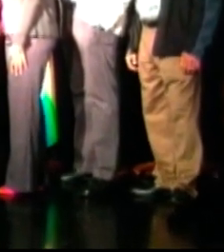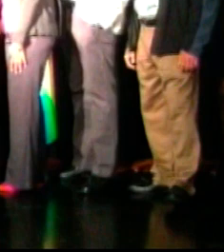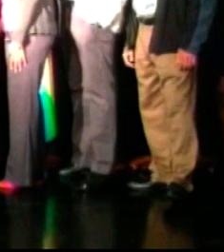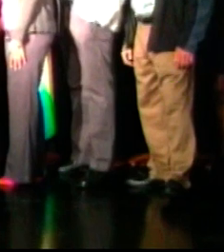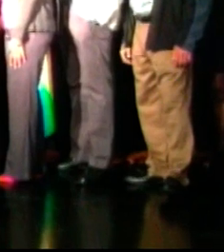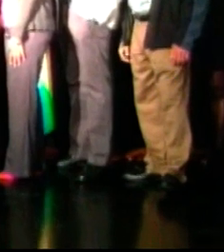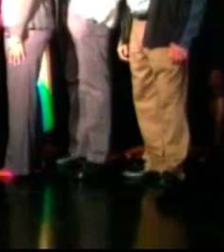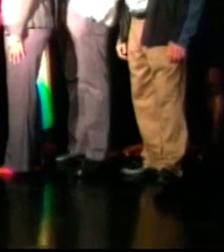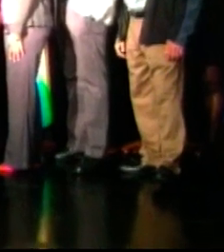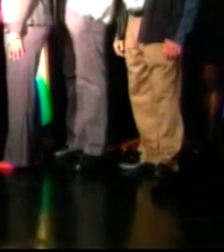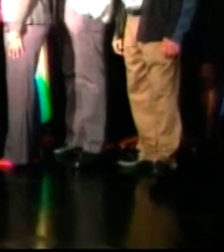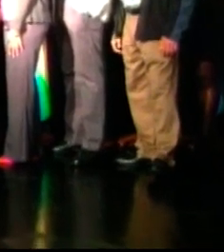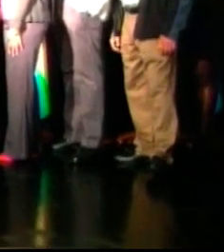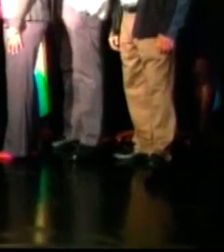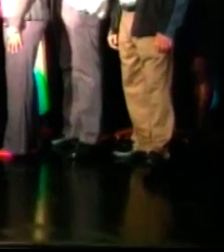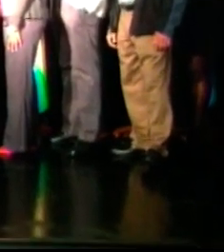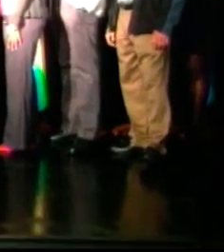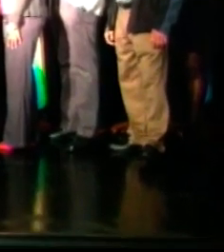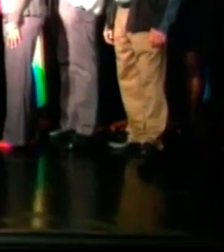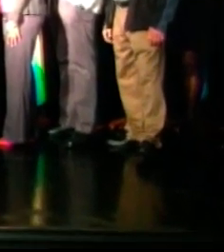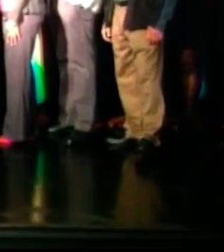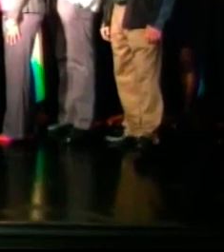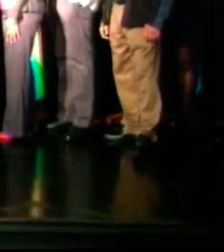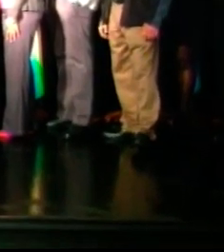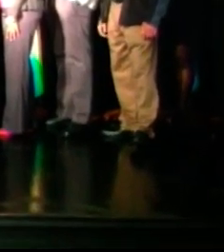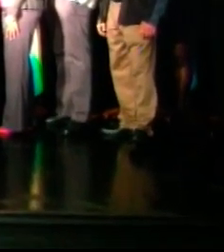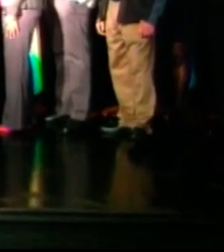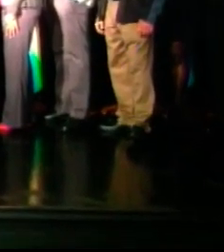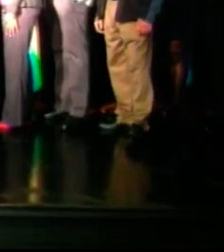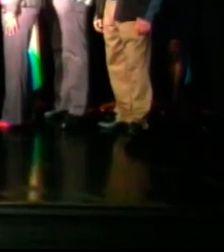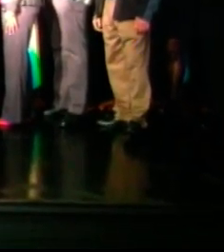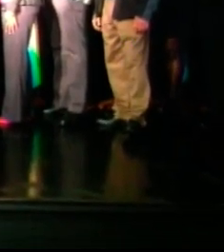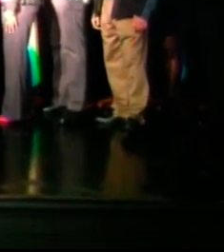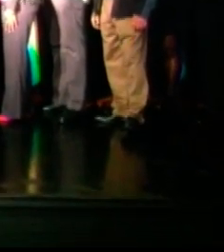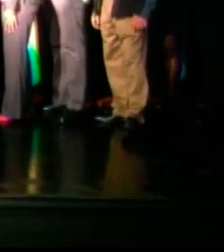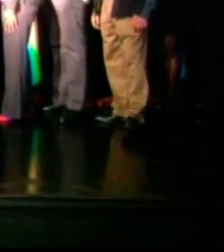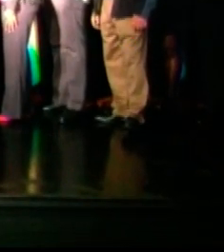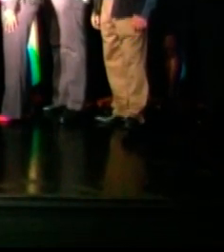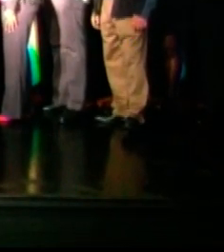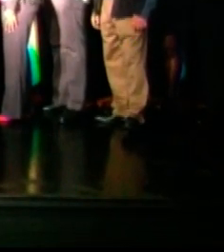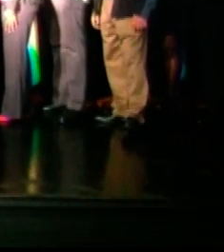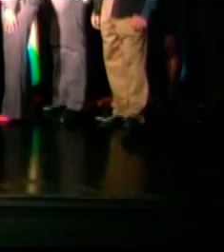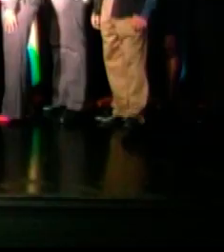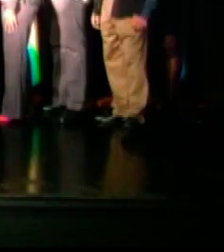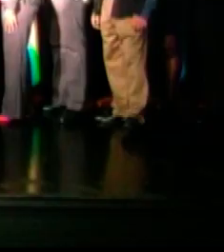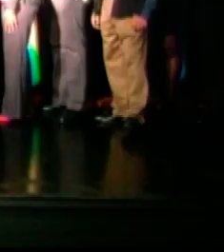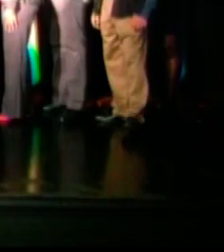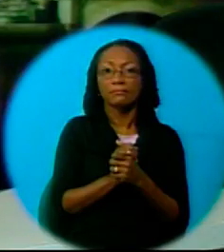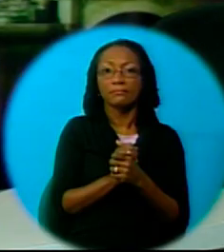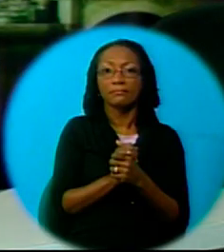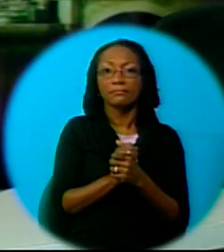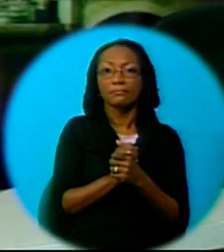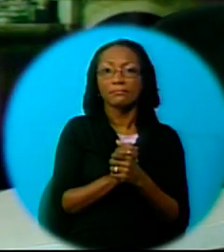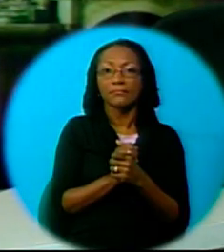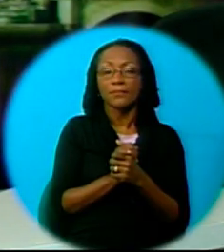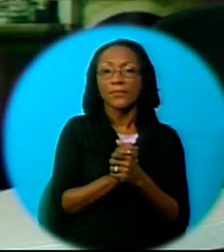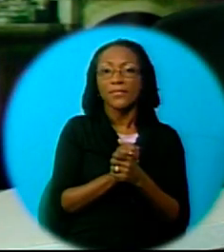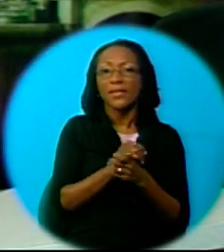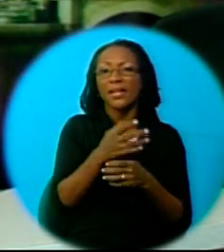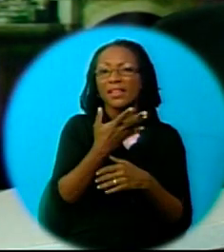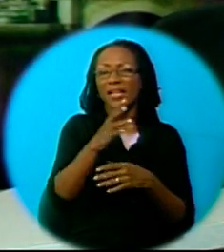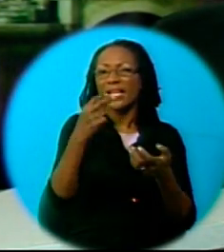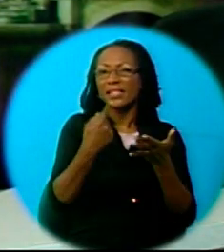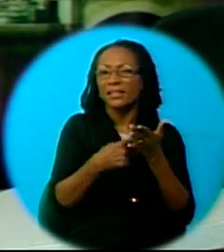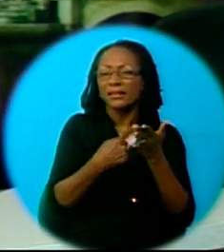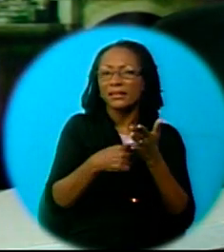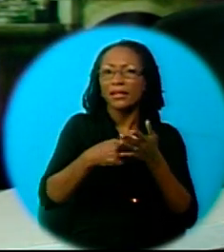Minister John Key, and paid a courtesy call on the Governor-General. They discussed bilateral relations, issues related to small